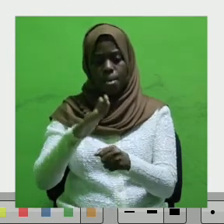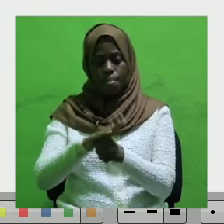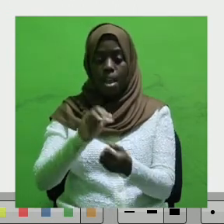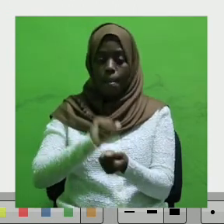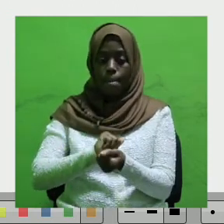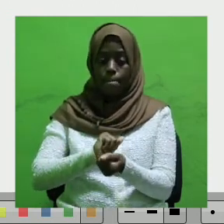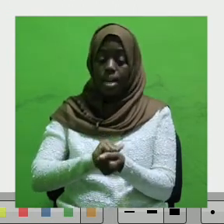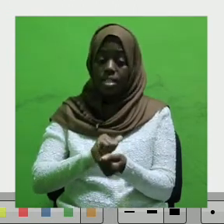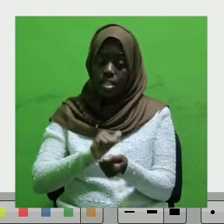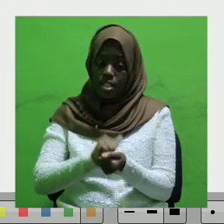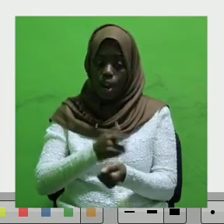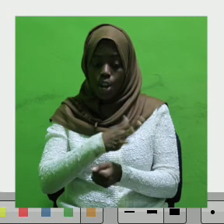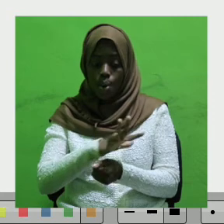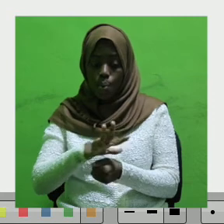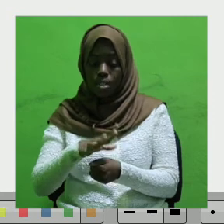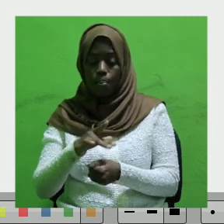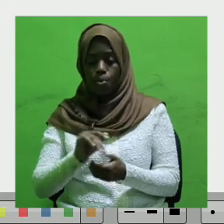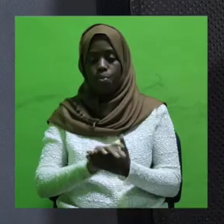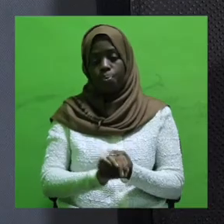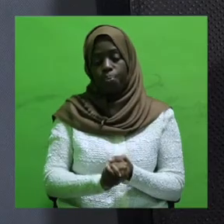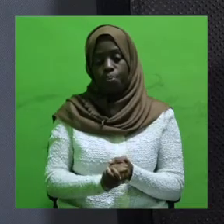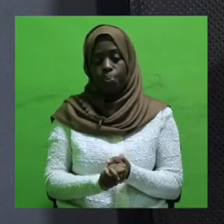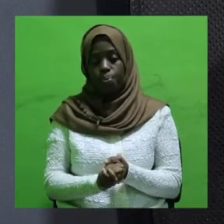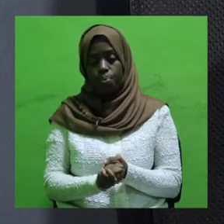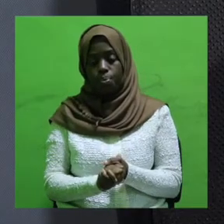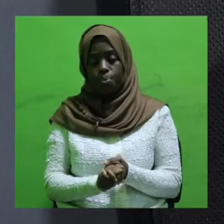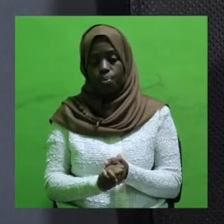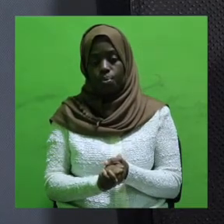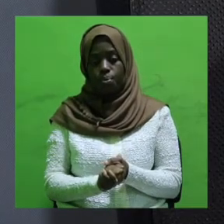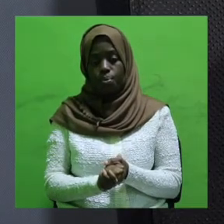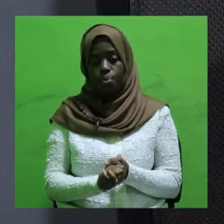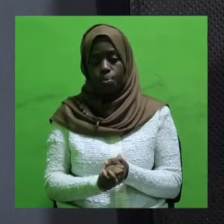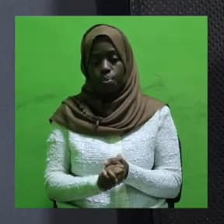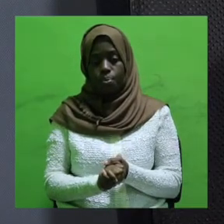It can be used in many materials as a waterproofing agent.